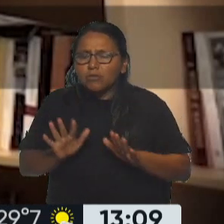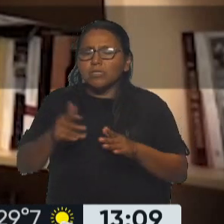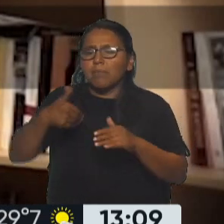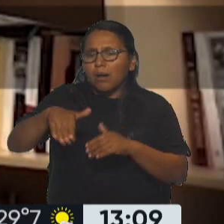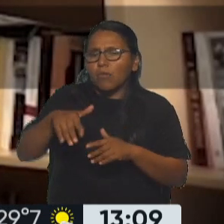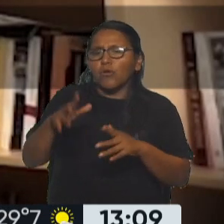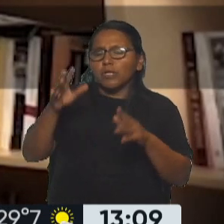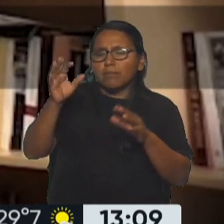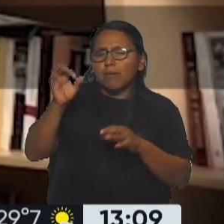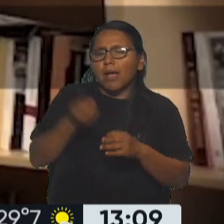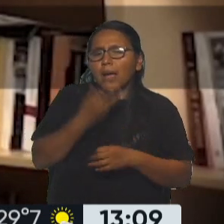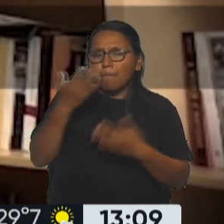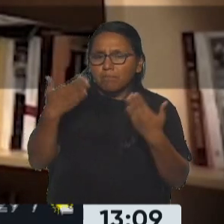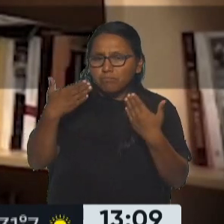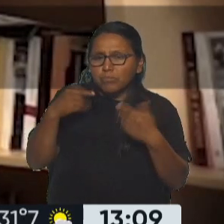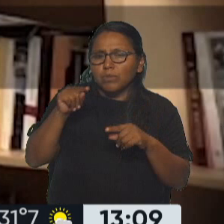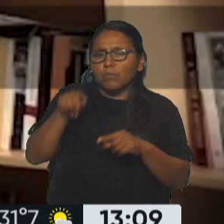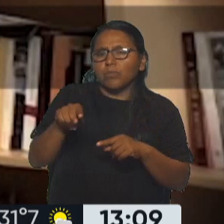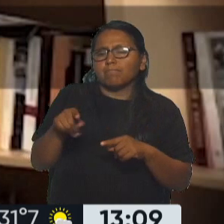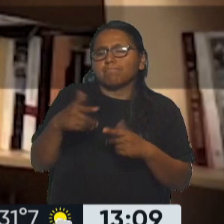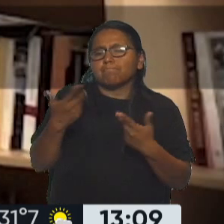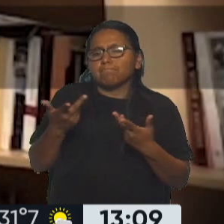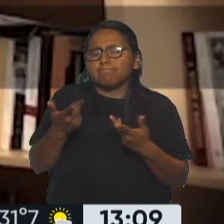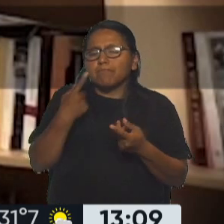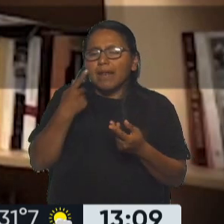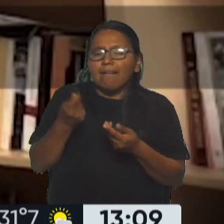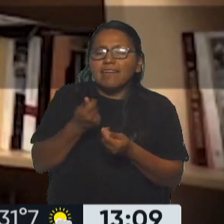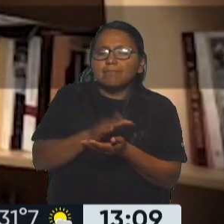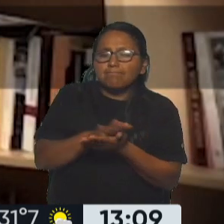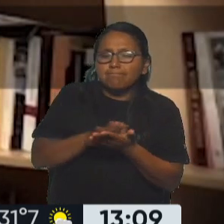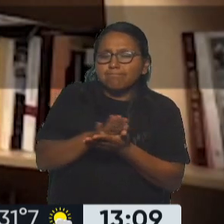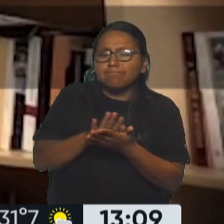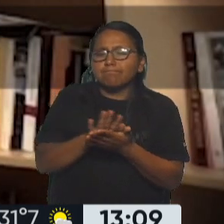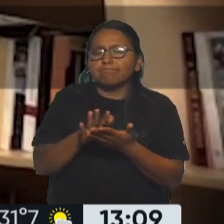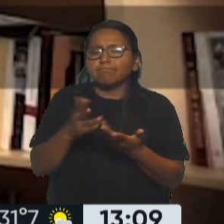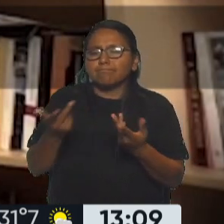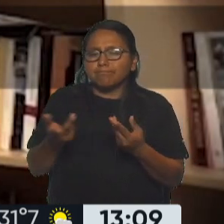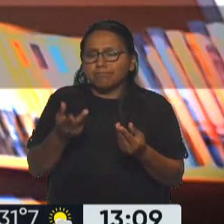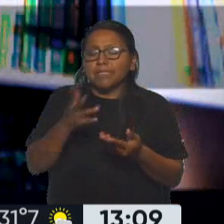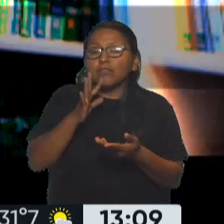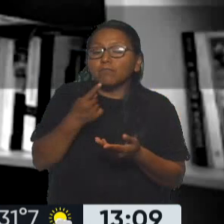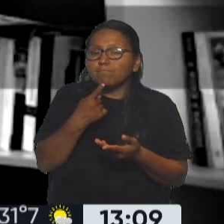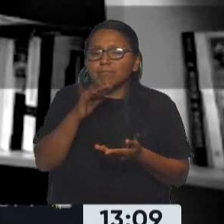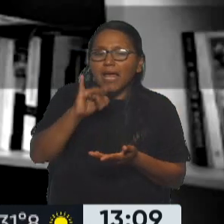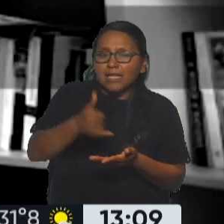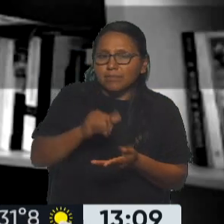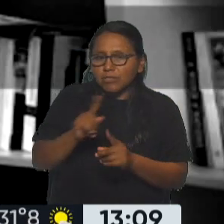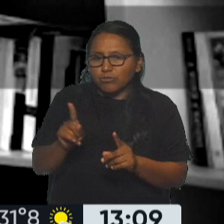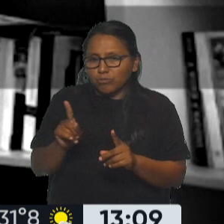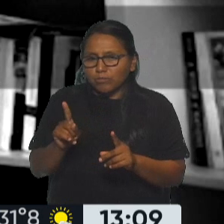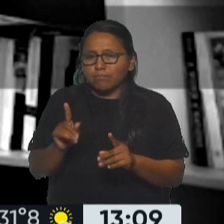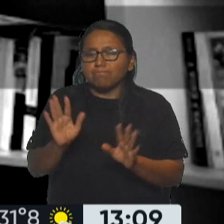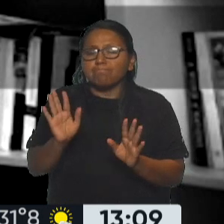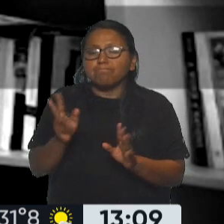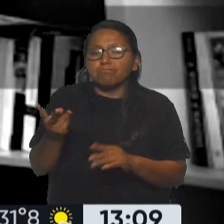spring. Neither side has shown any desire to negotiate, certainly not on the terms that the other side will accept. Therefore, it seems that they're